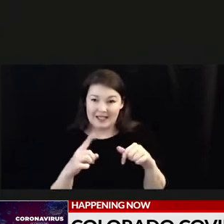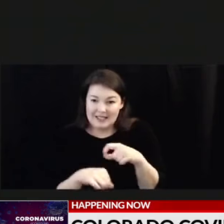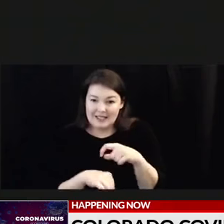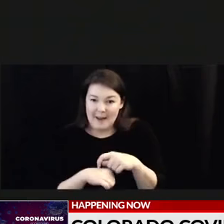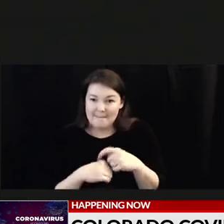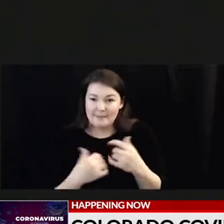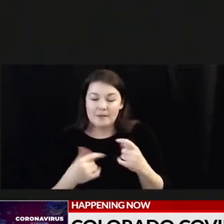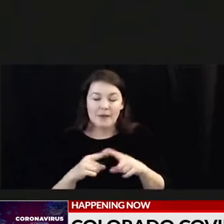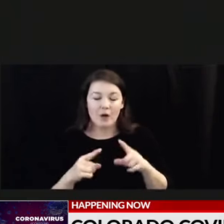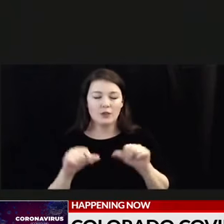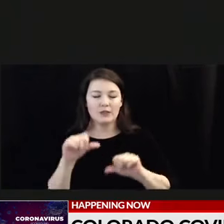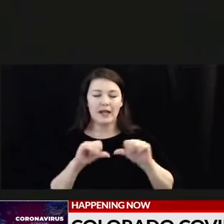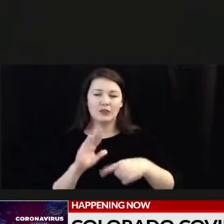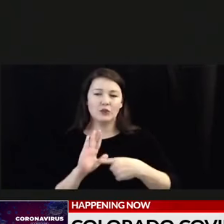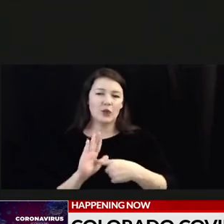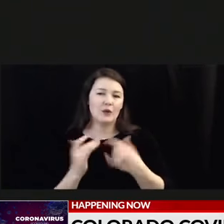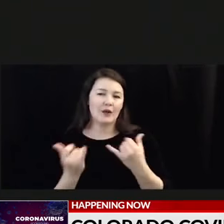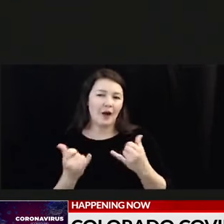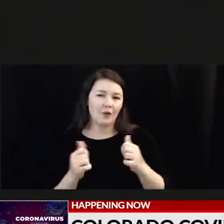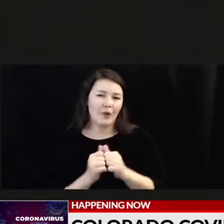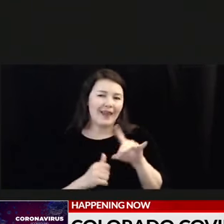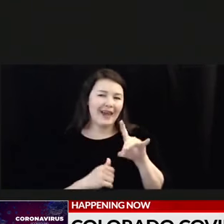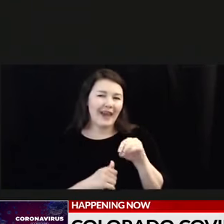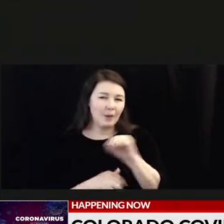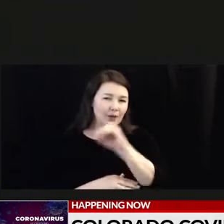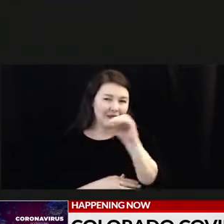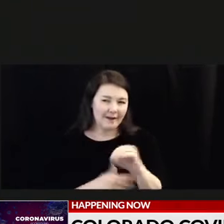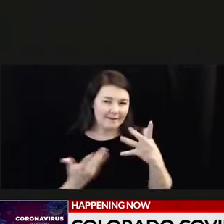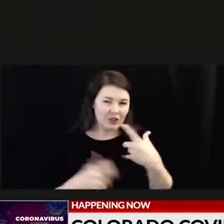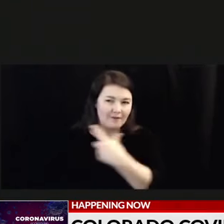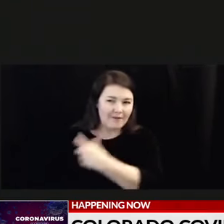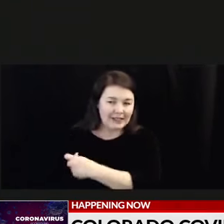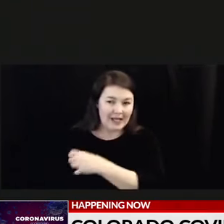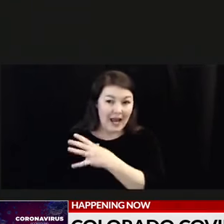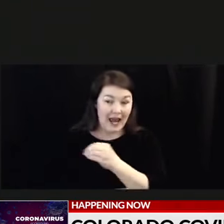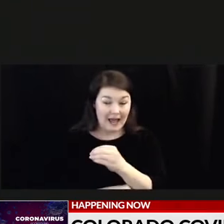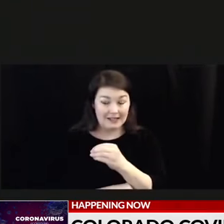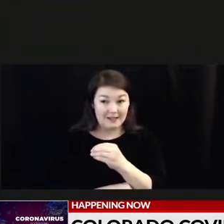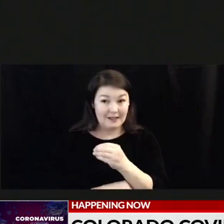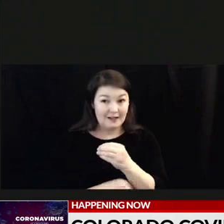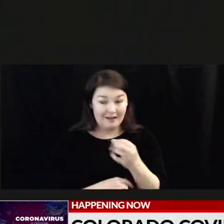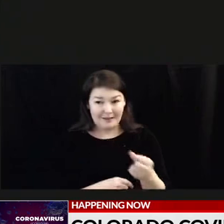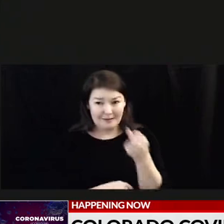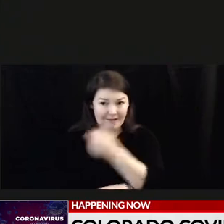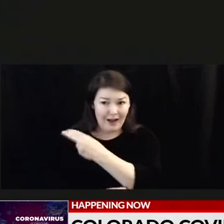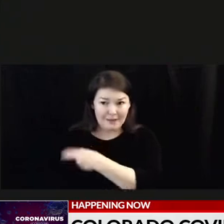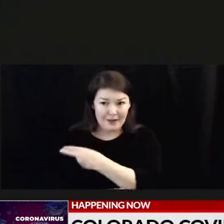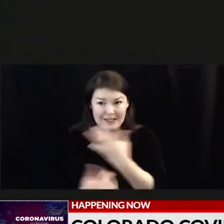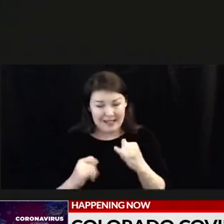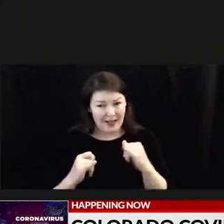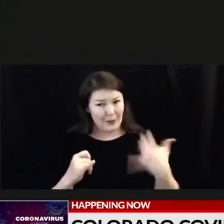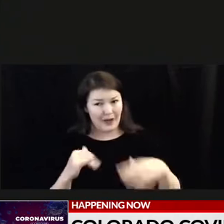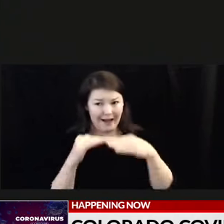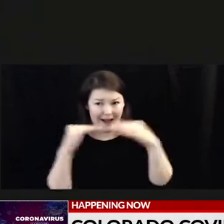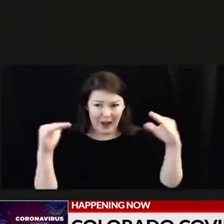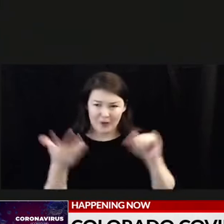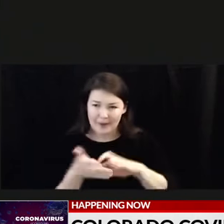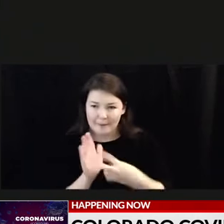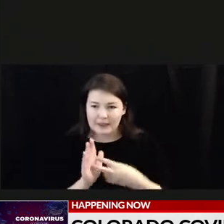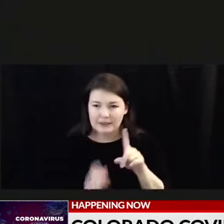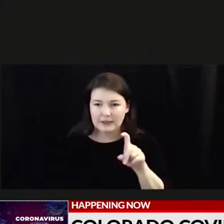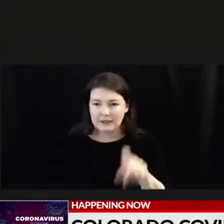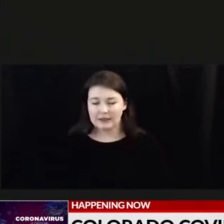showing us at this juncture with 80% being vaccinated and rates and hospitalizations as high as they are?